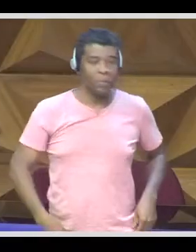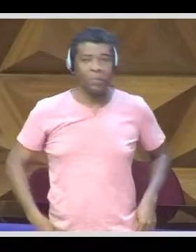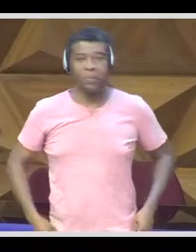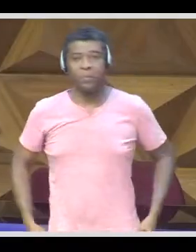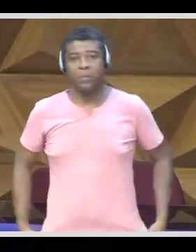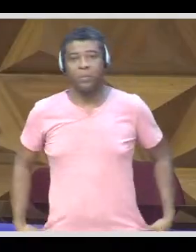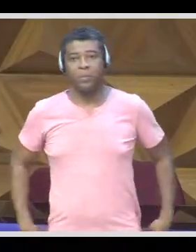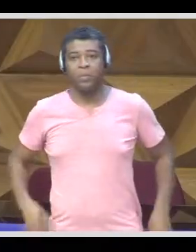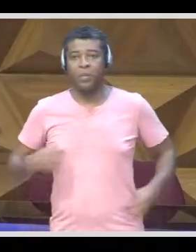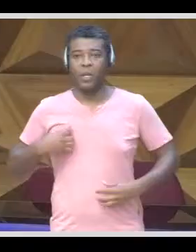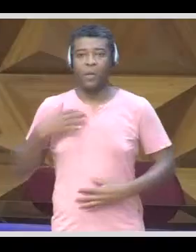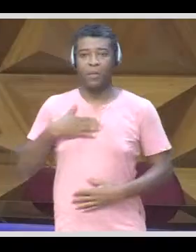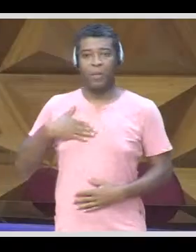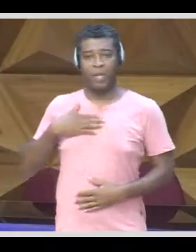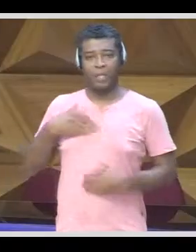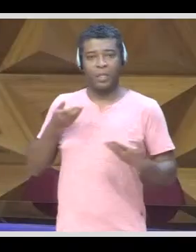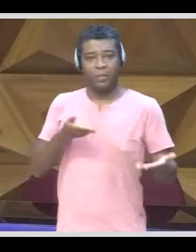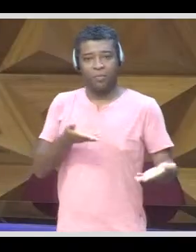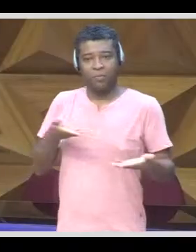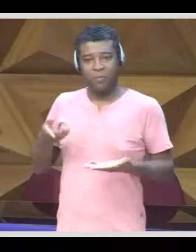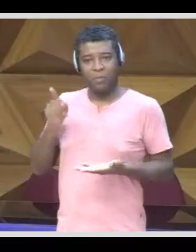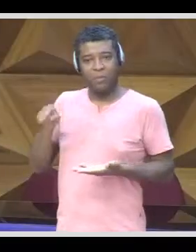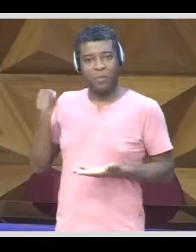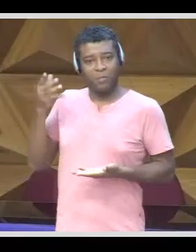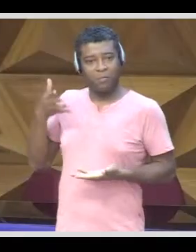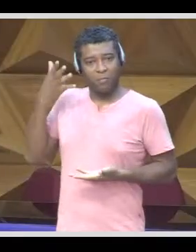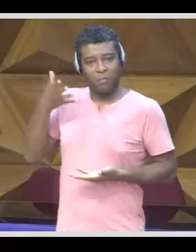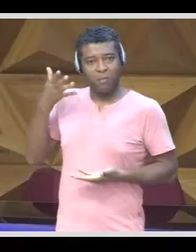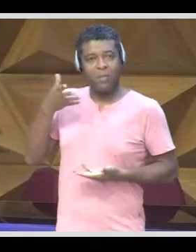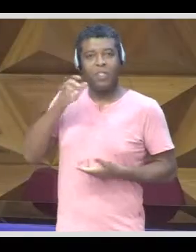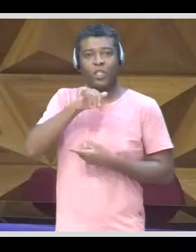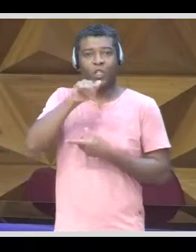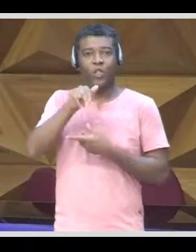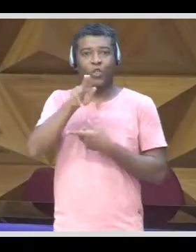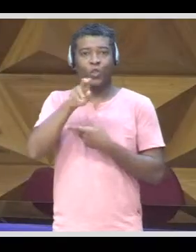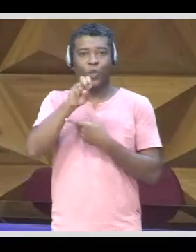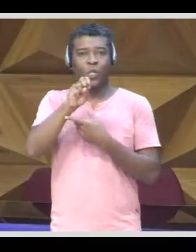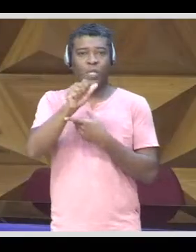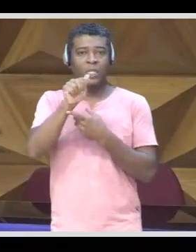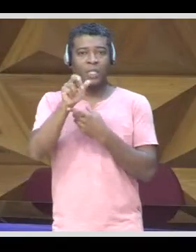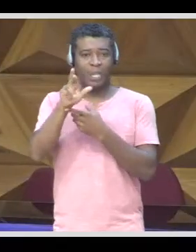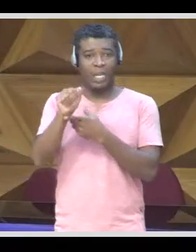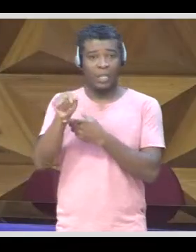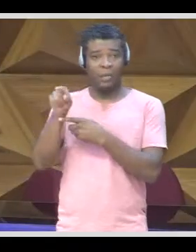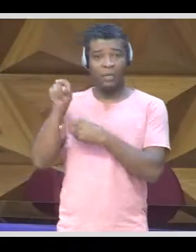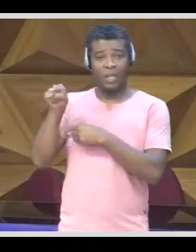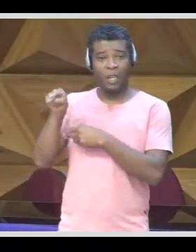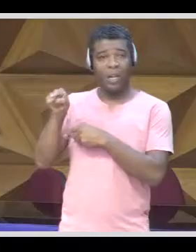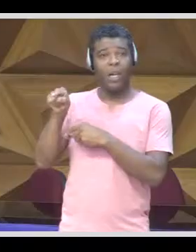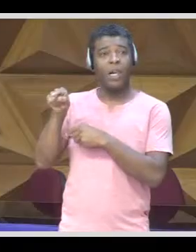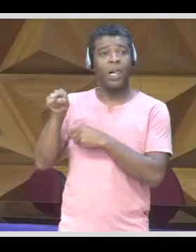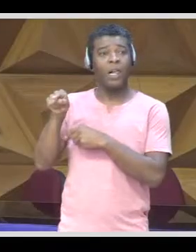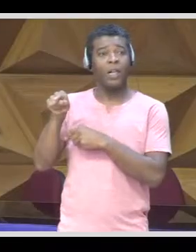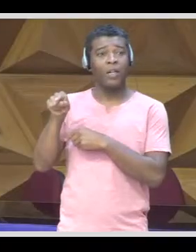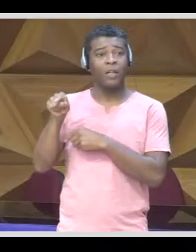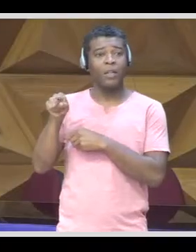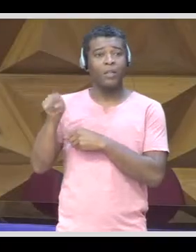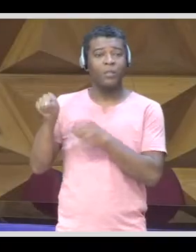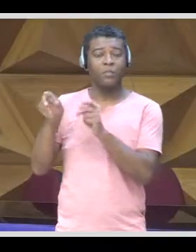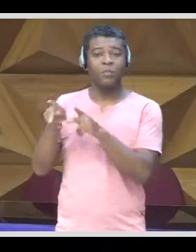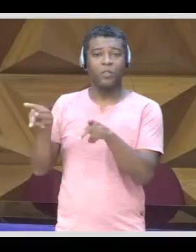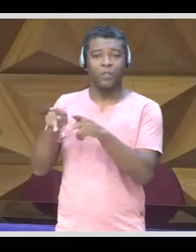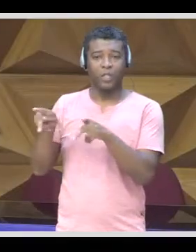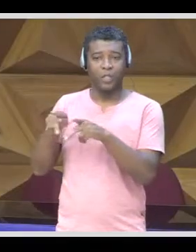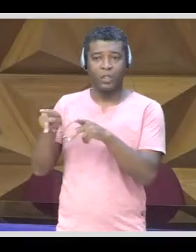Almeida. Jussara is a full professor at the Universidade Federal de Minas Gerais, where she currently leads the Social